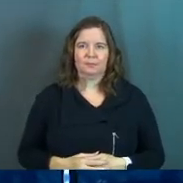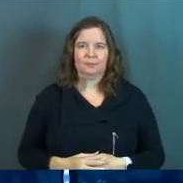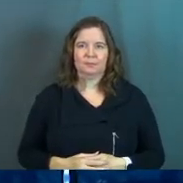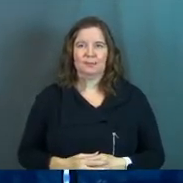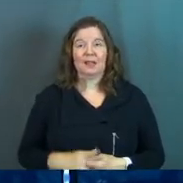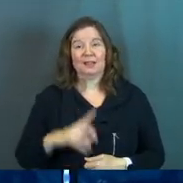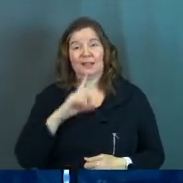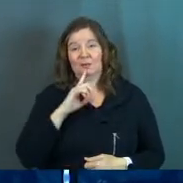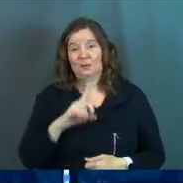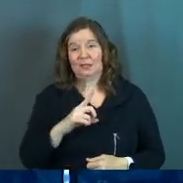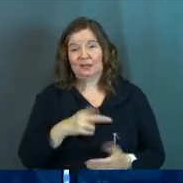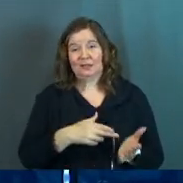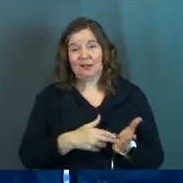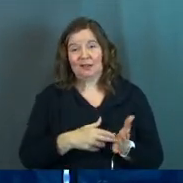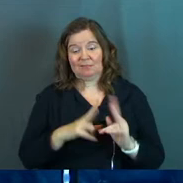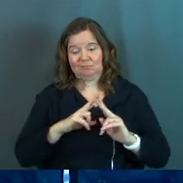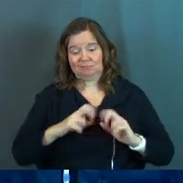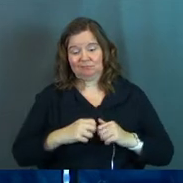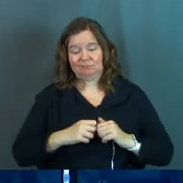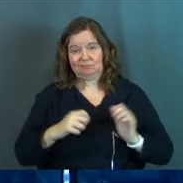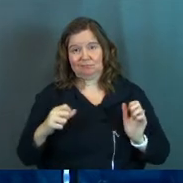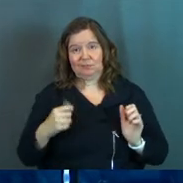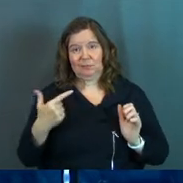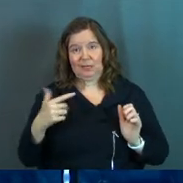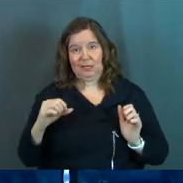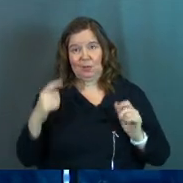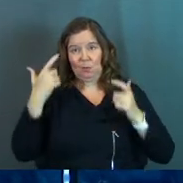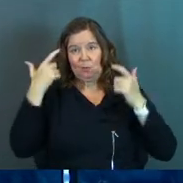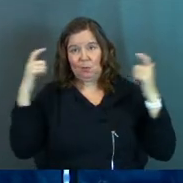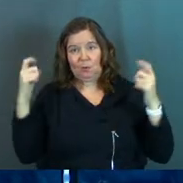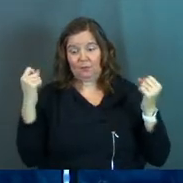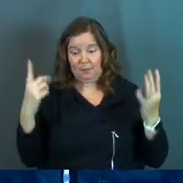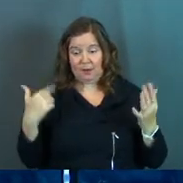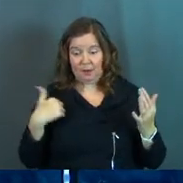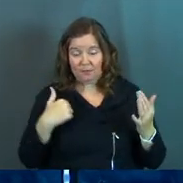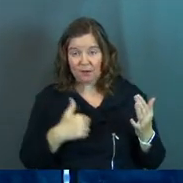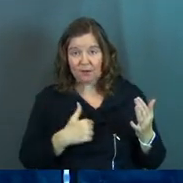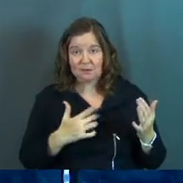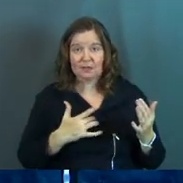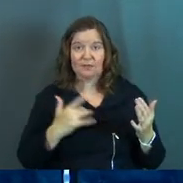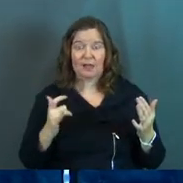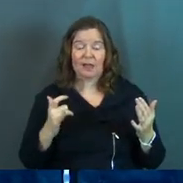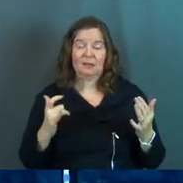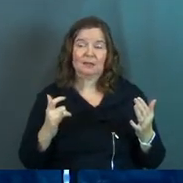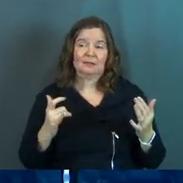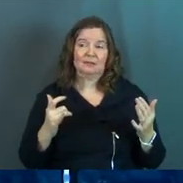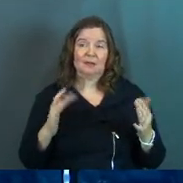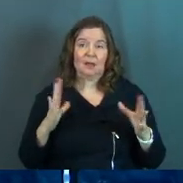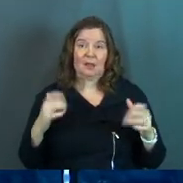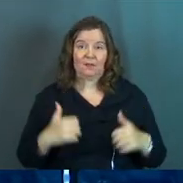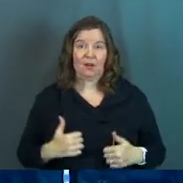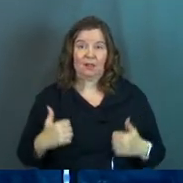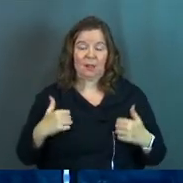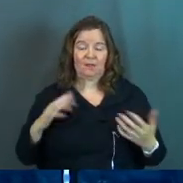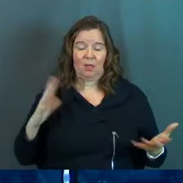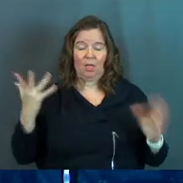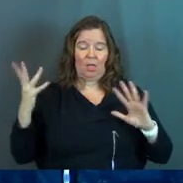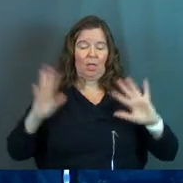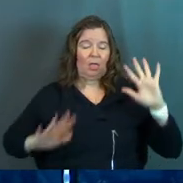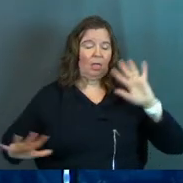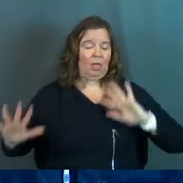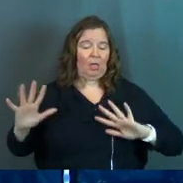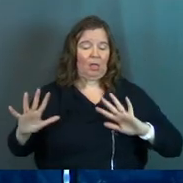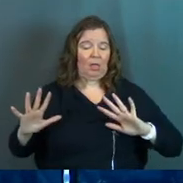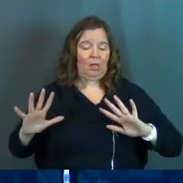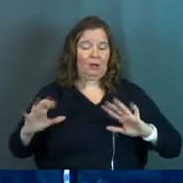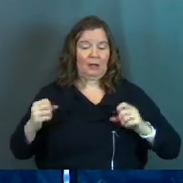And let's get really real with our egos here for a second. For a lot of us, it feels like a whole lot of our life is out of control.